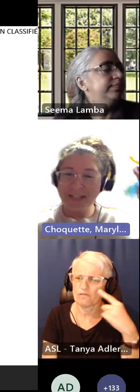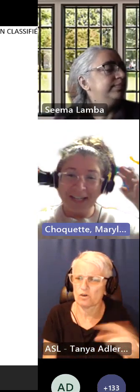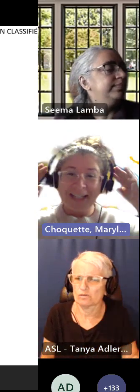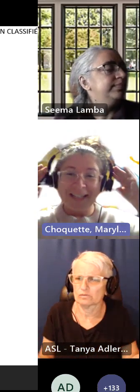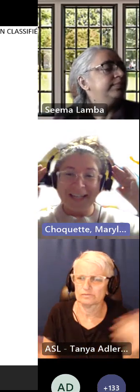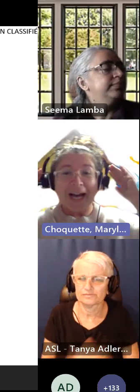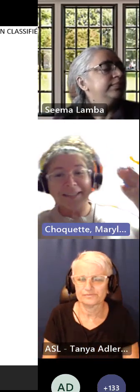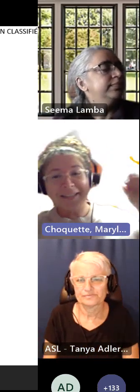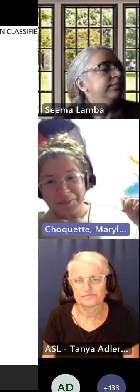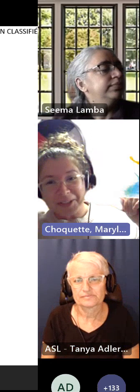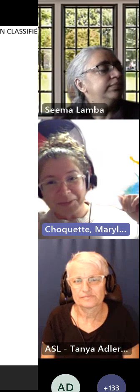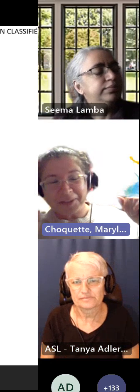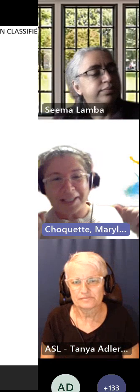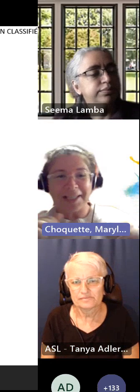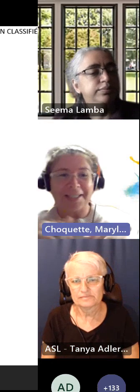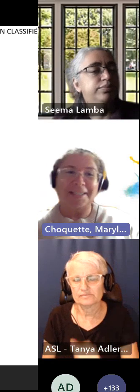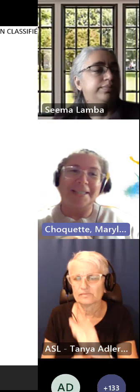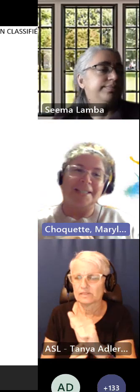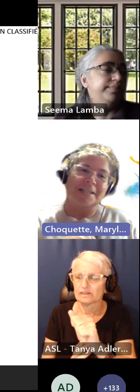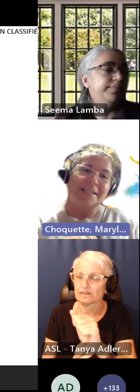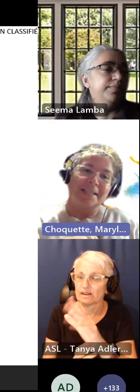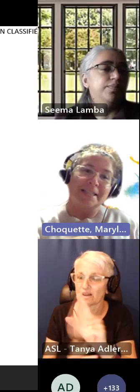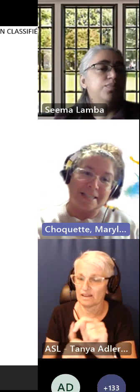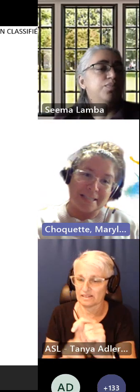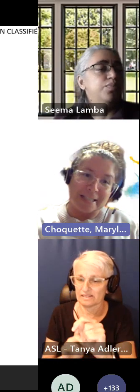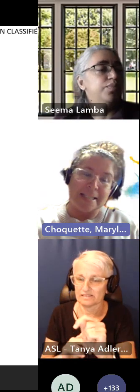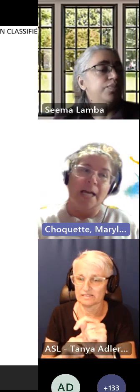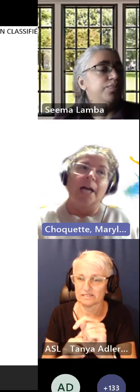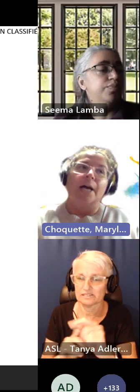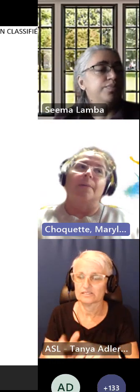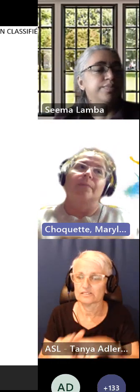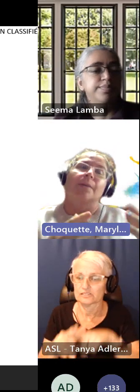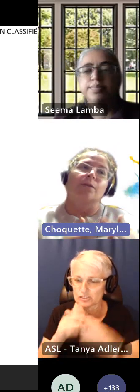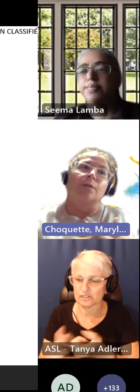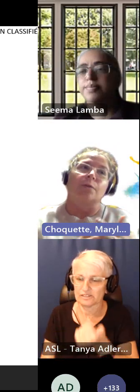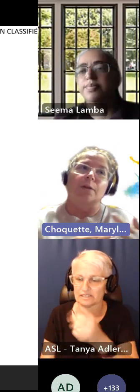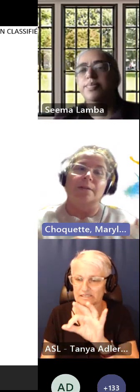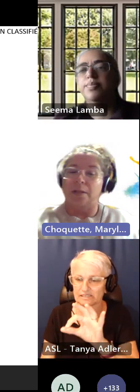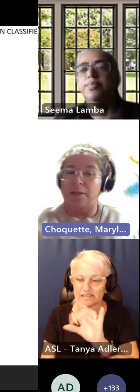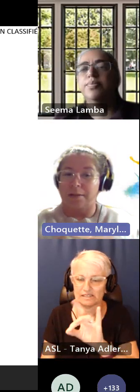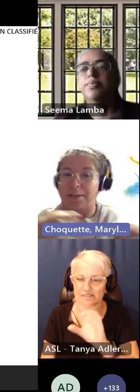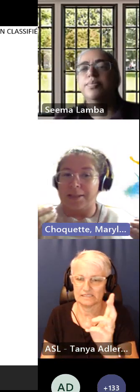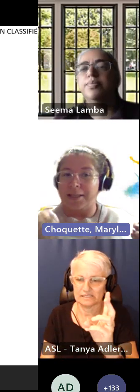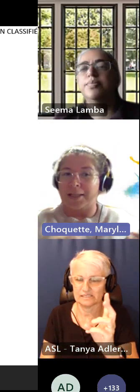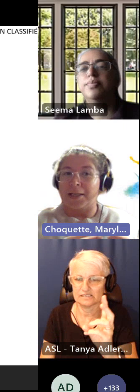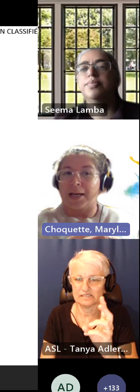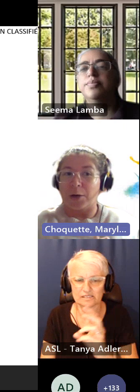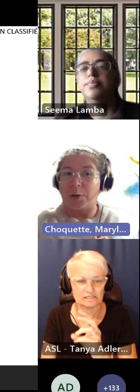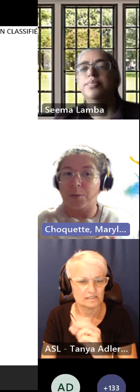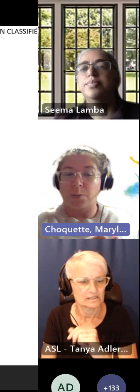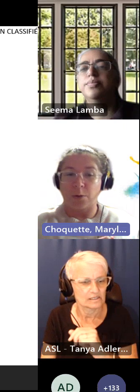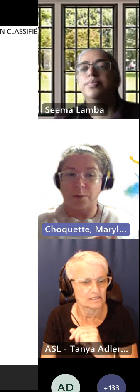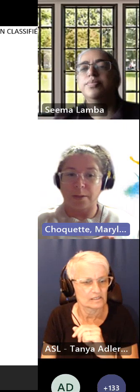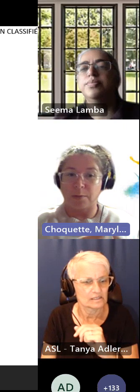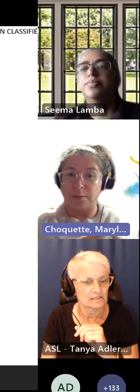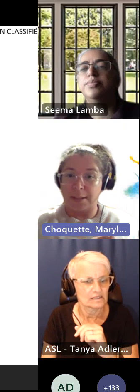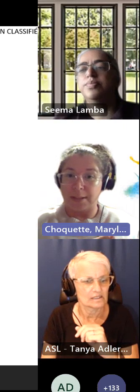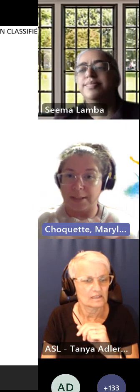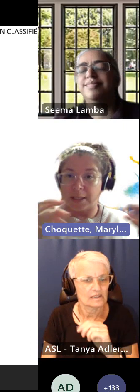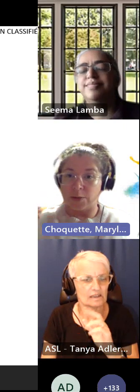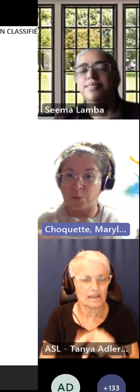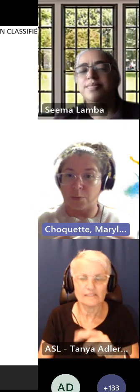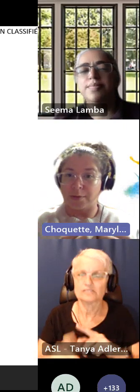I mentioned, the Act came into place in 1986, came into force, and how much